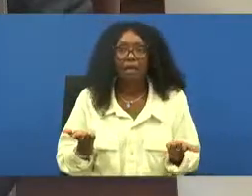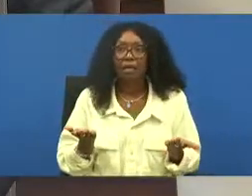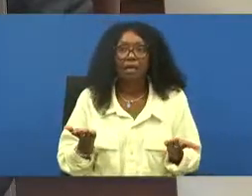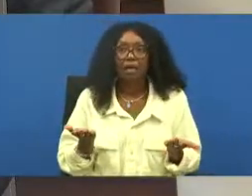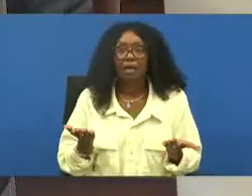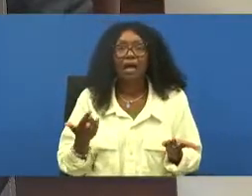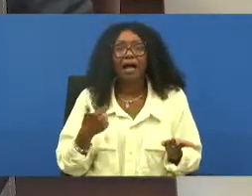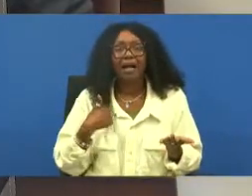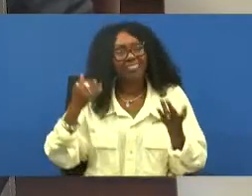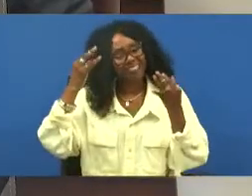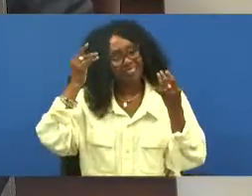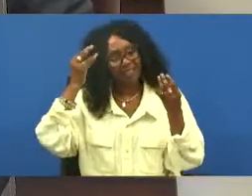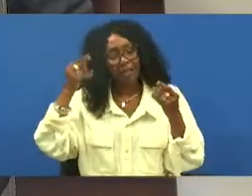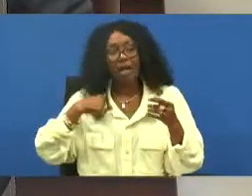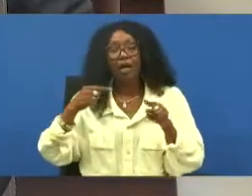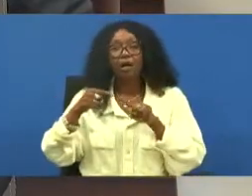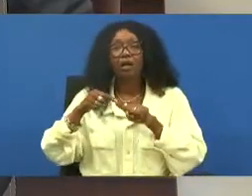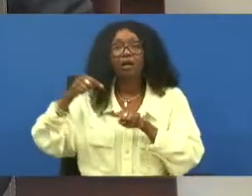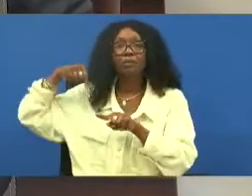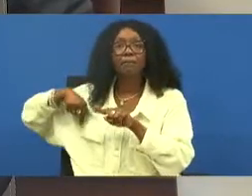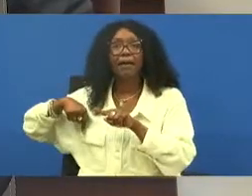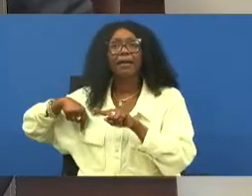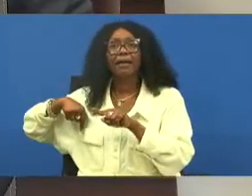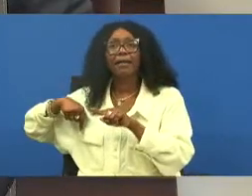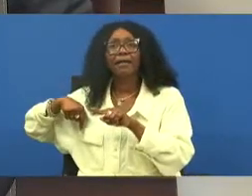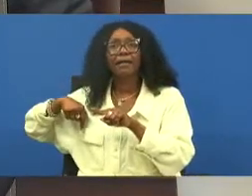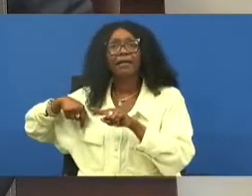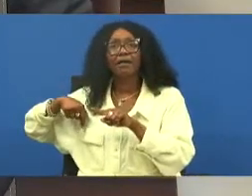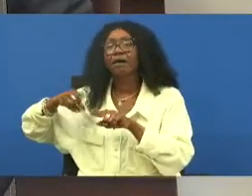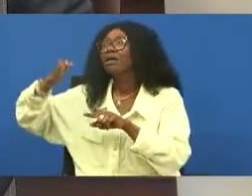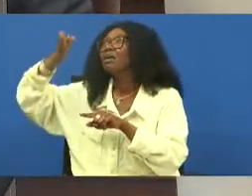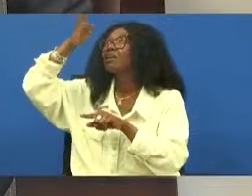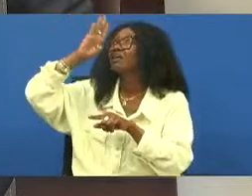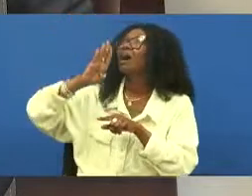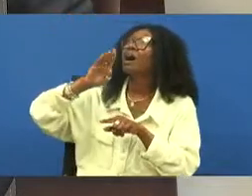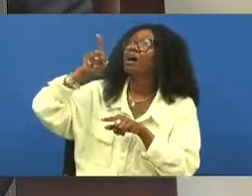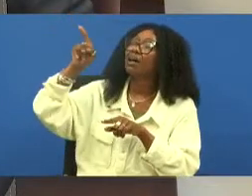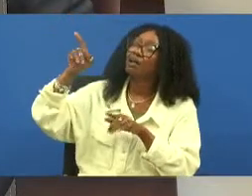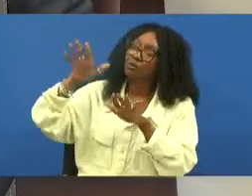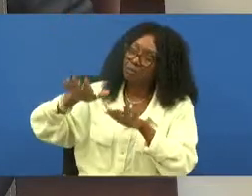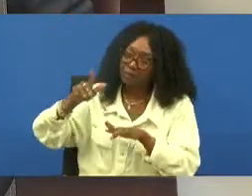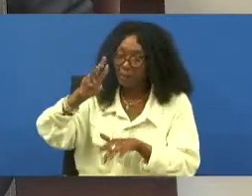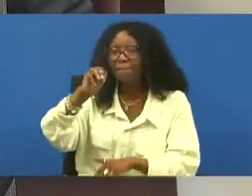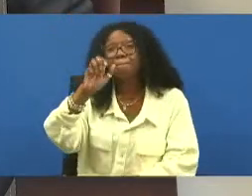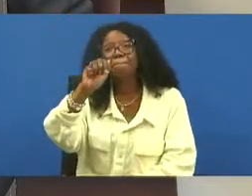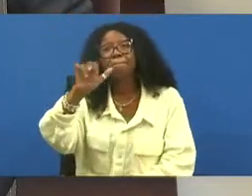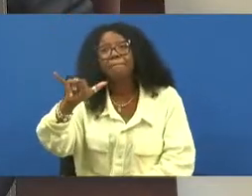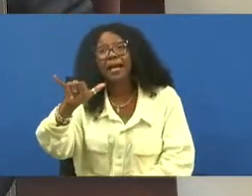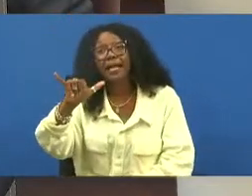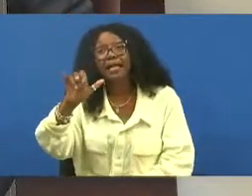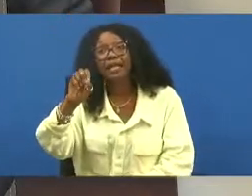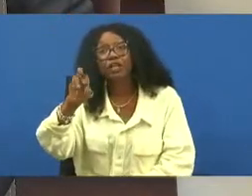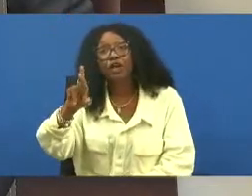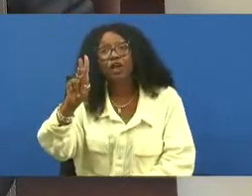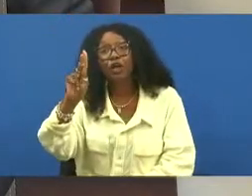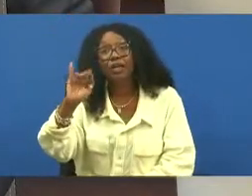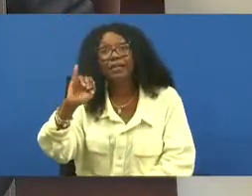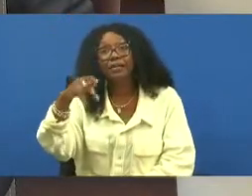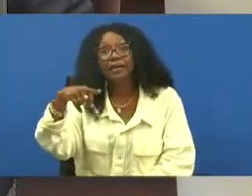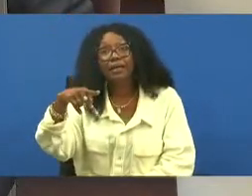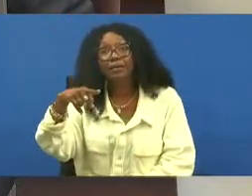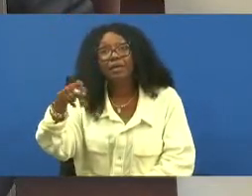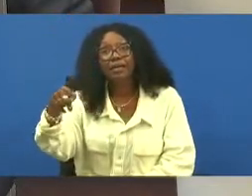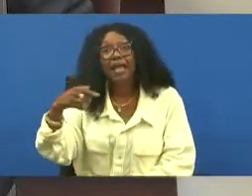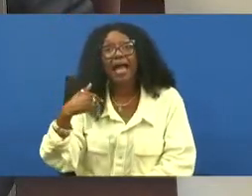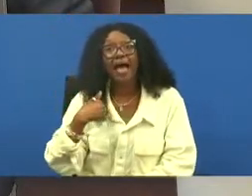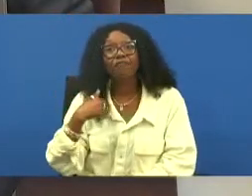I go back to, God rest his soul, Mayor Kip Holden. And he had this Alive